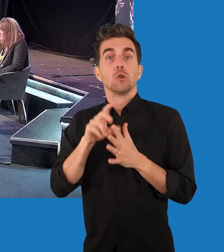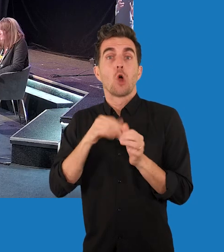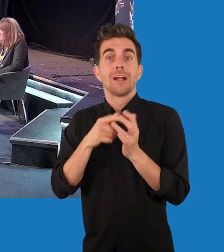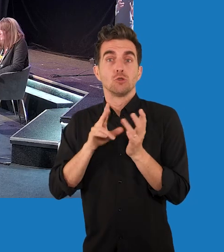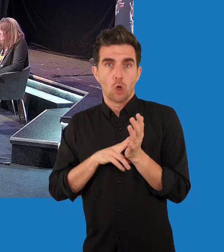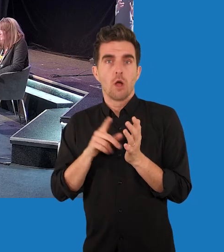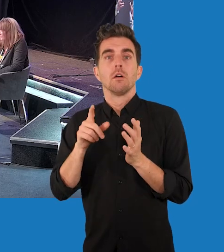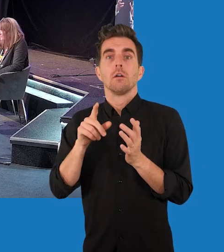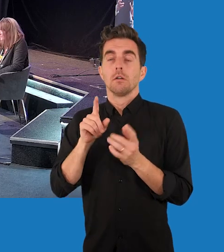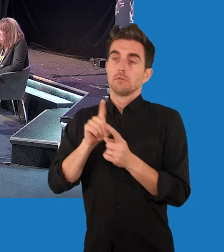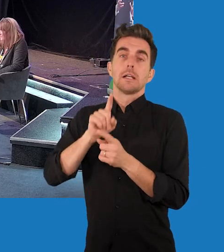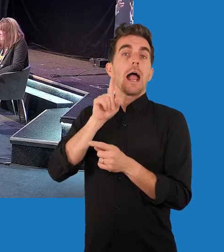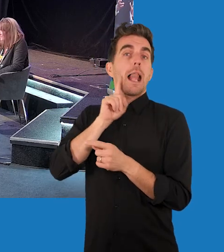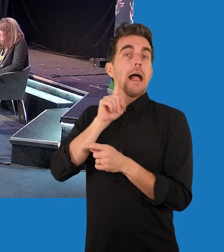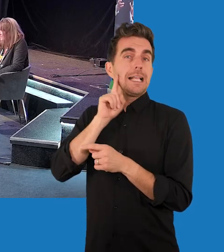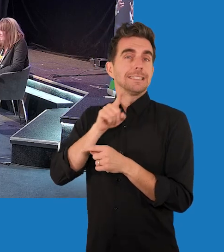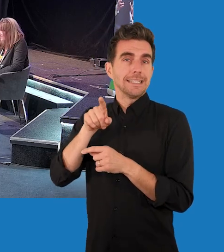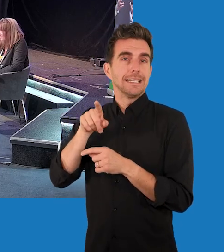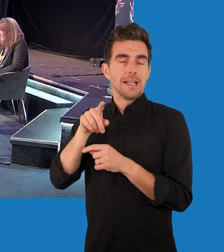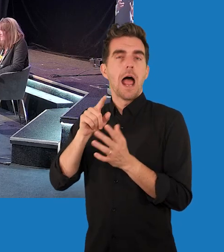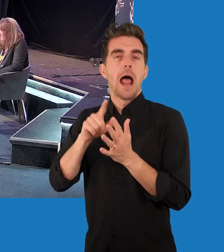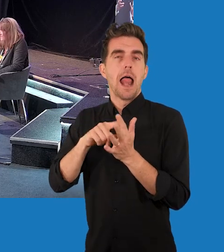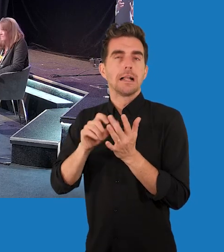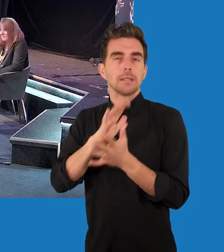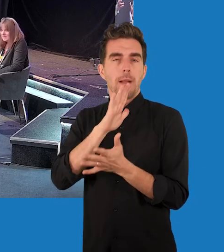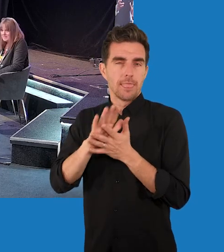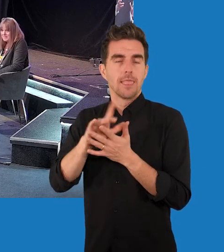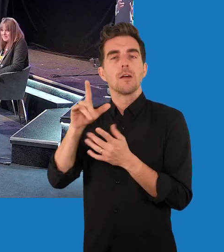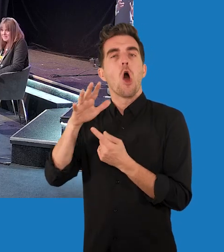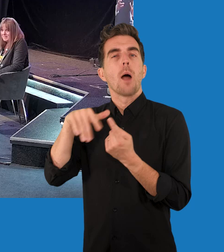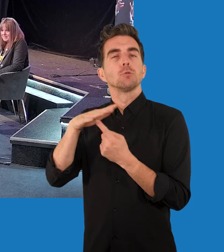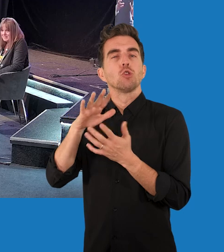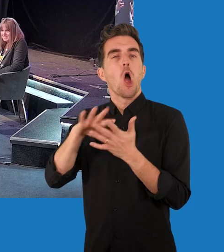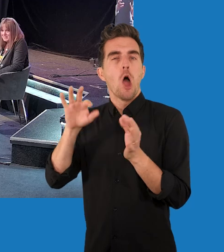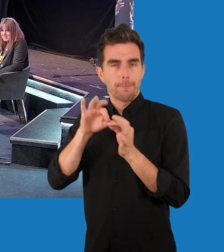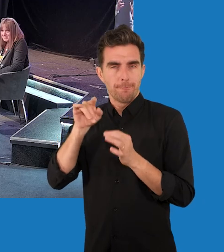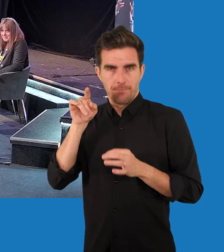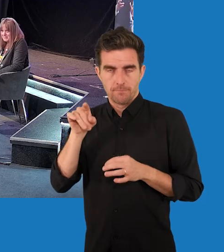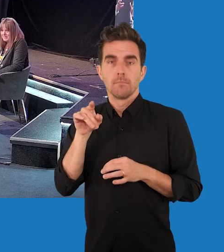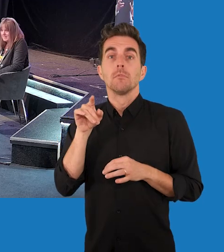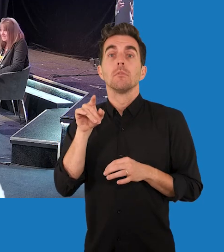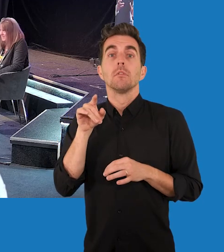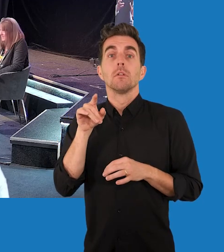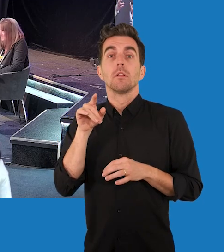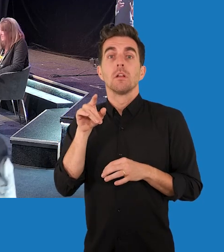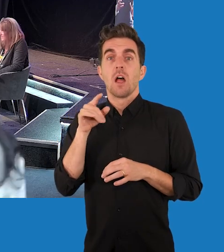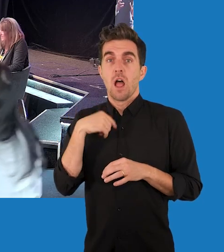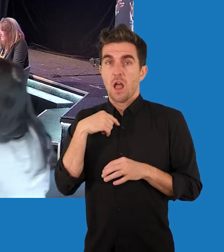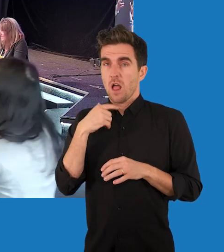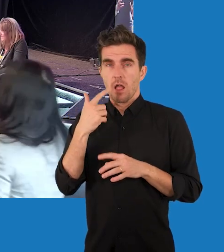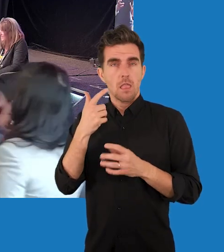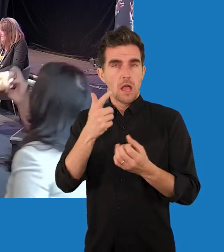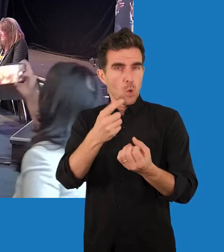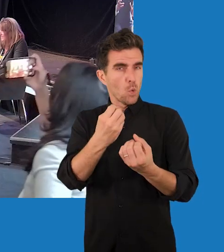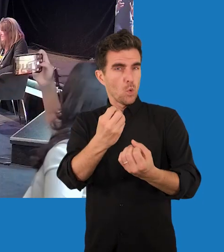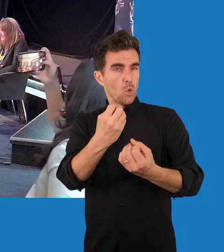in Donington, on the Donington estate, seeing a lady called Elizabeth at the community hub. And I've been